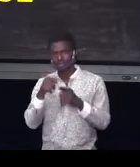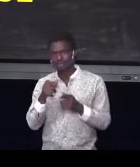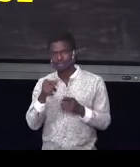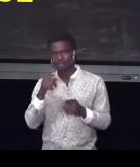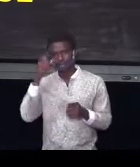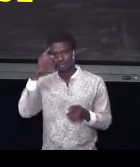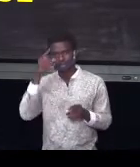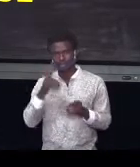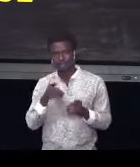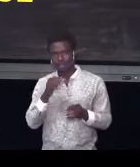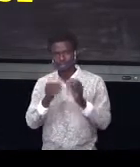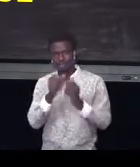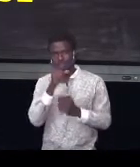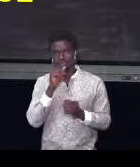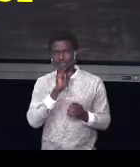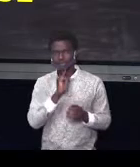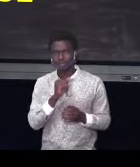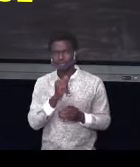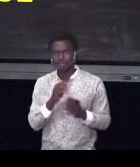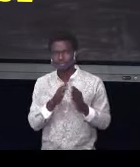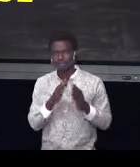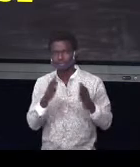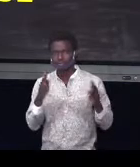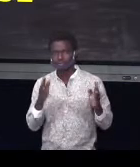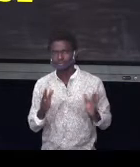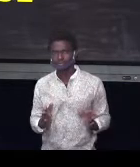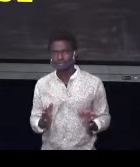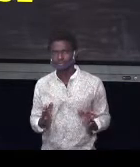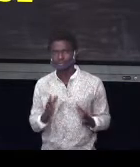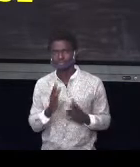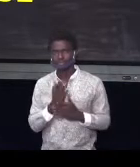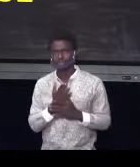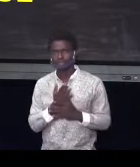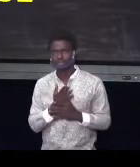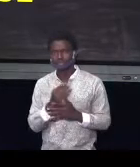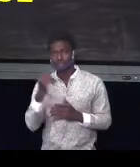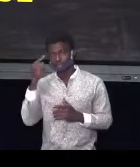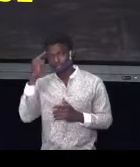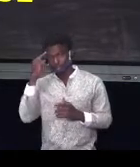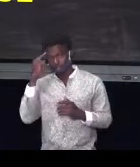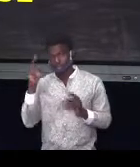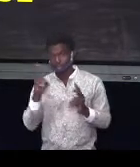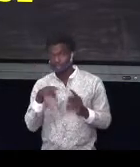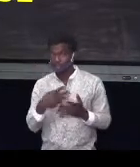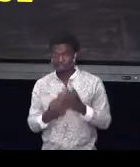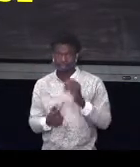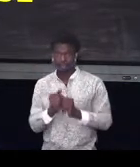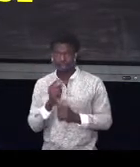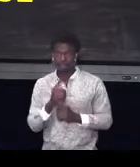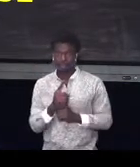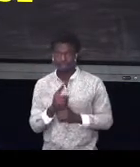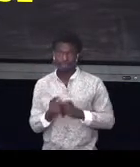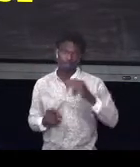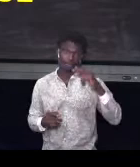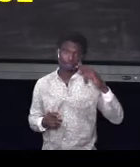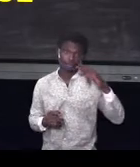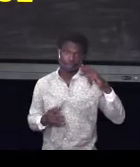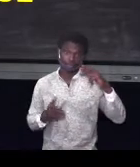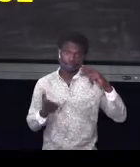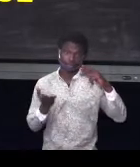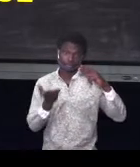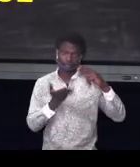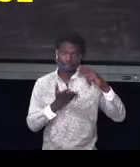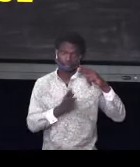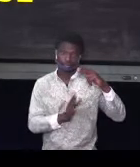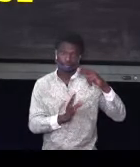which one would you say is the bigger fraction? Think critically. Which one would you say is the bigger fraction? Is it